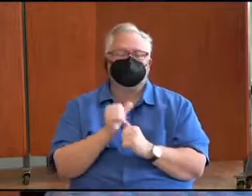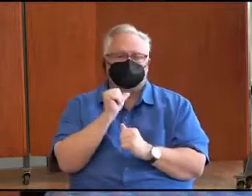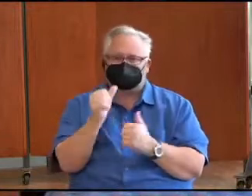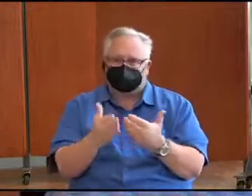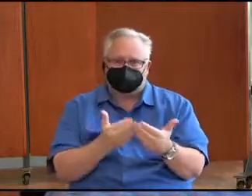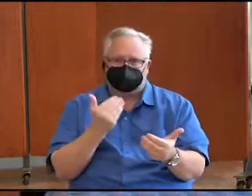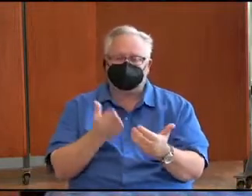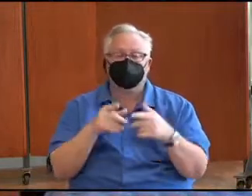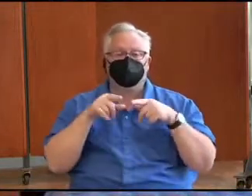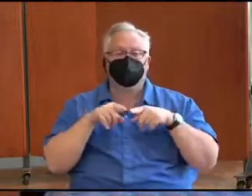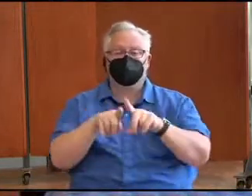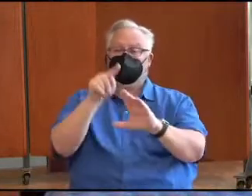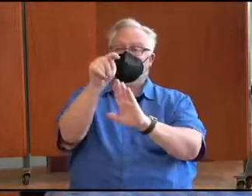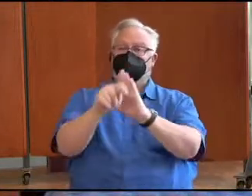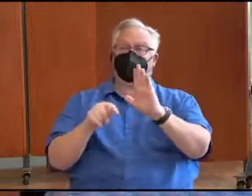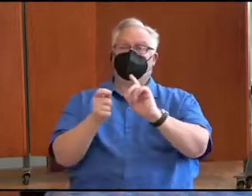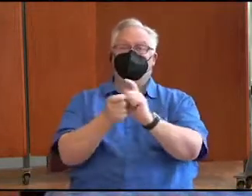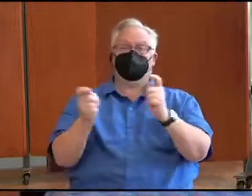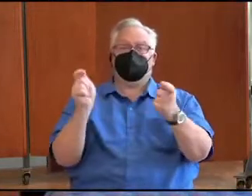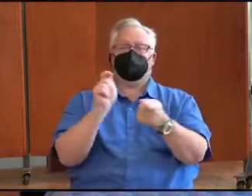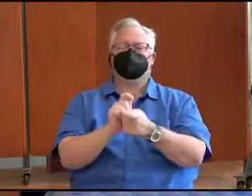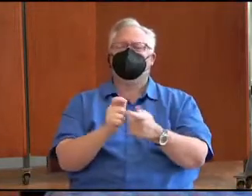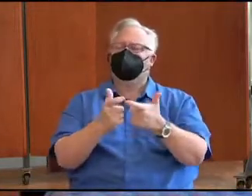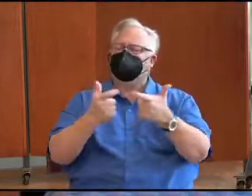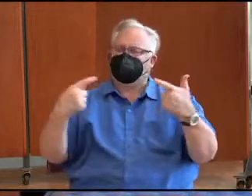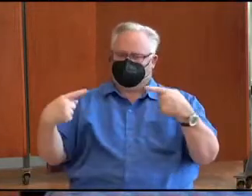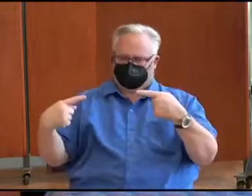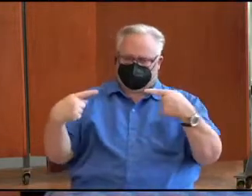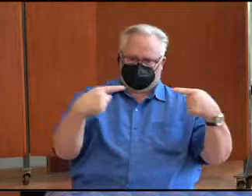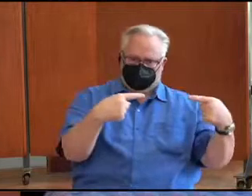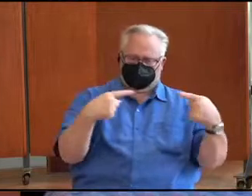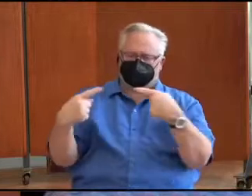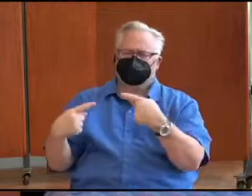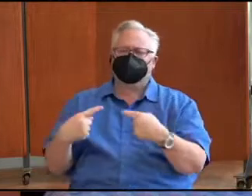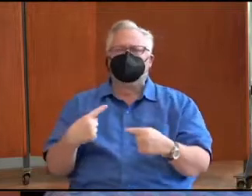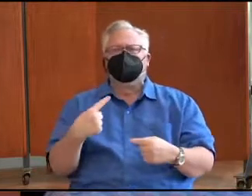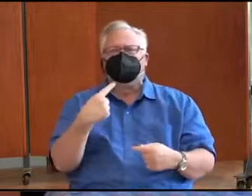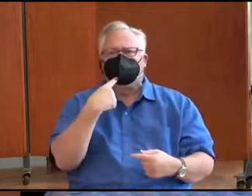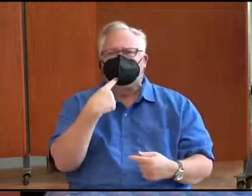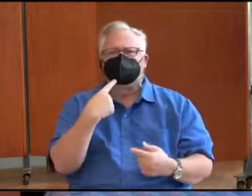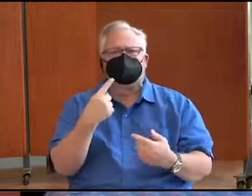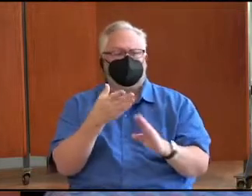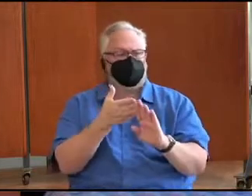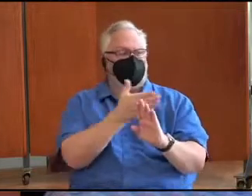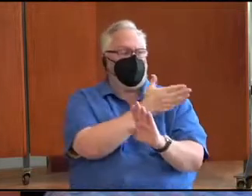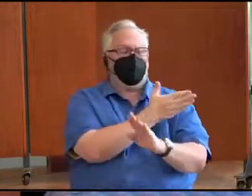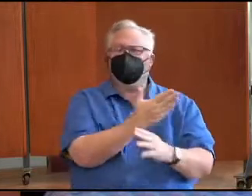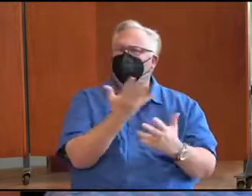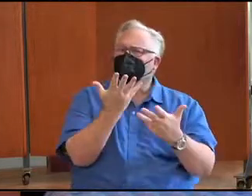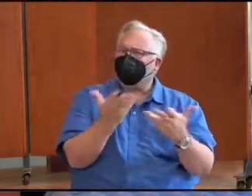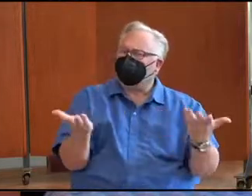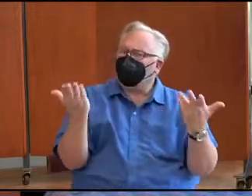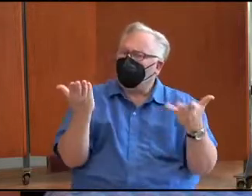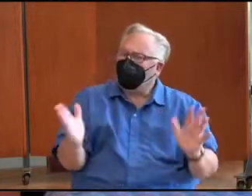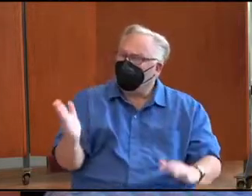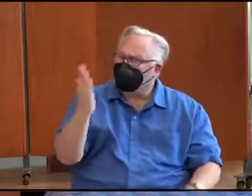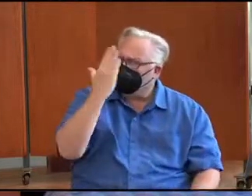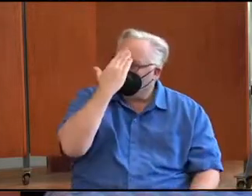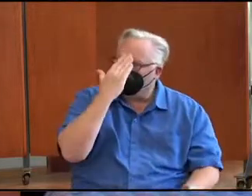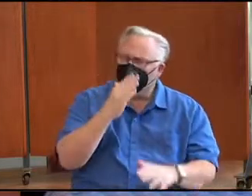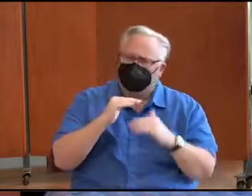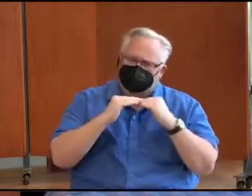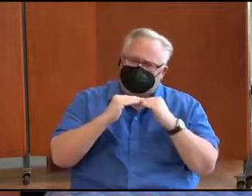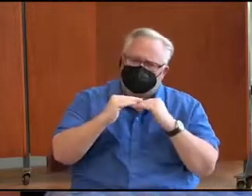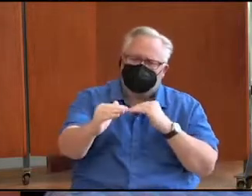is real tension between longing for what was, what we knew was stable, familiar, and meaningful, even if